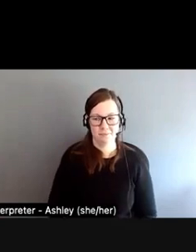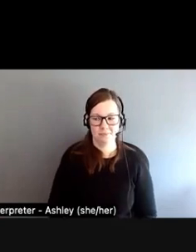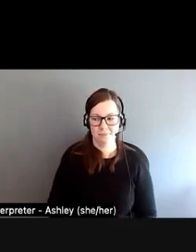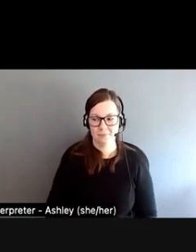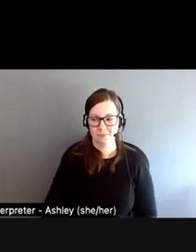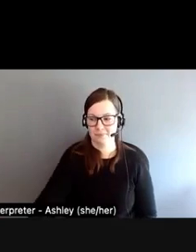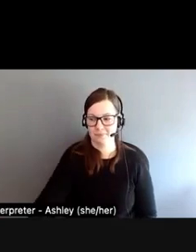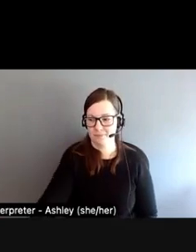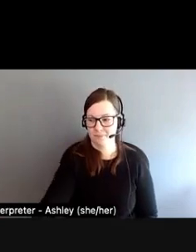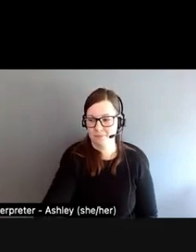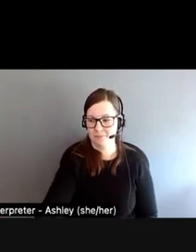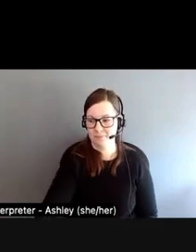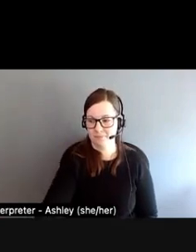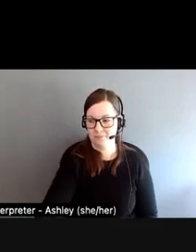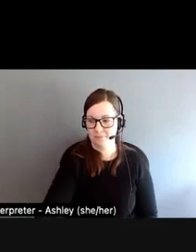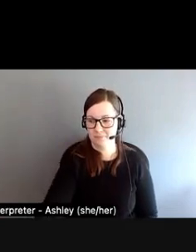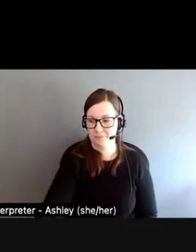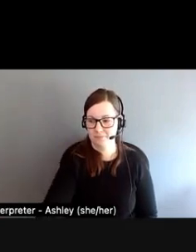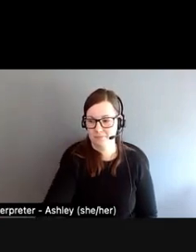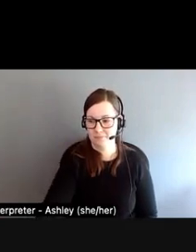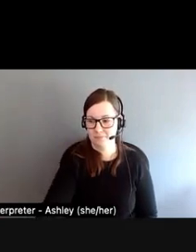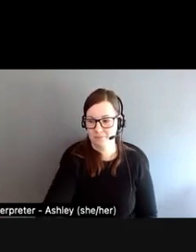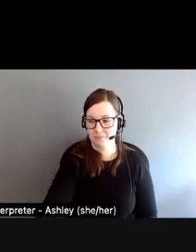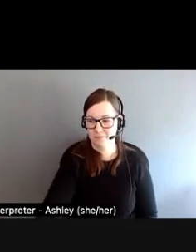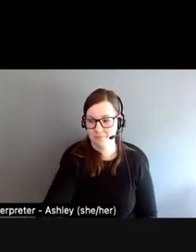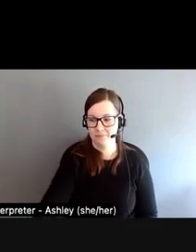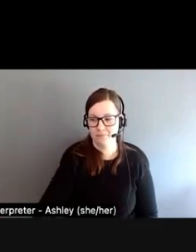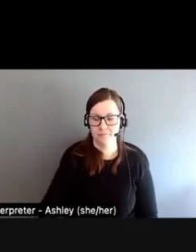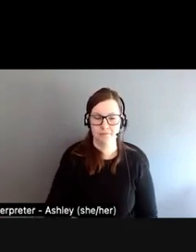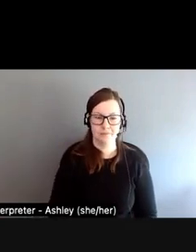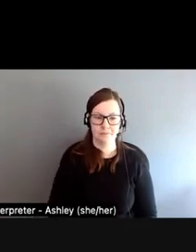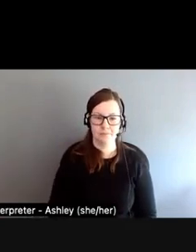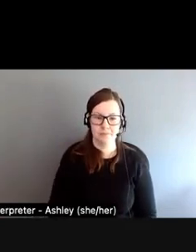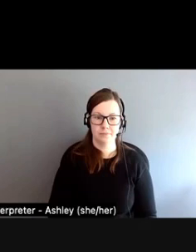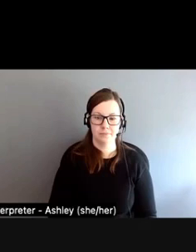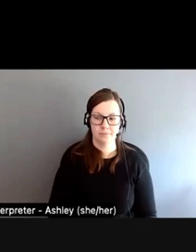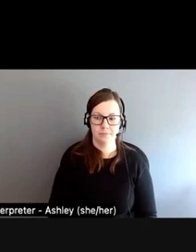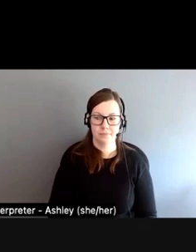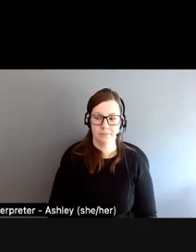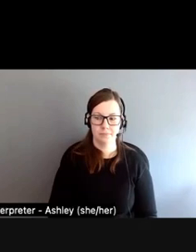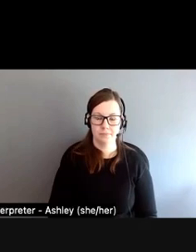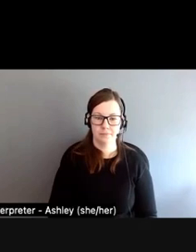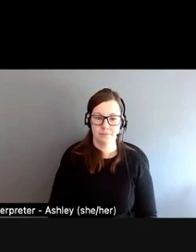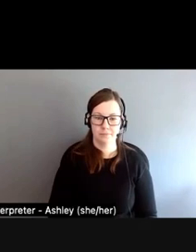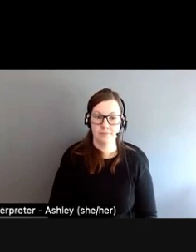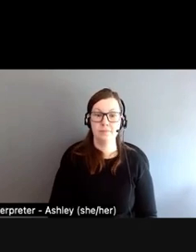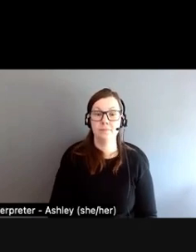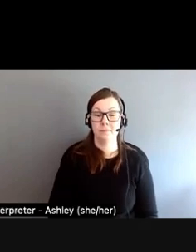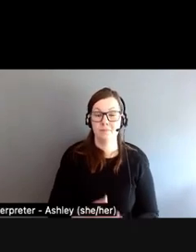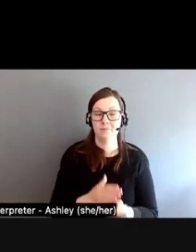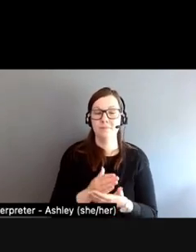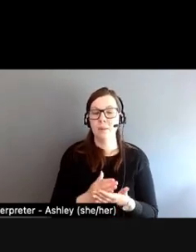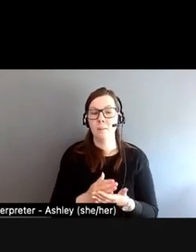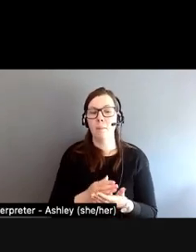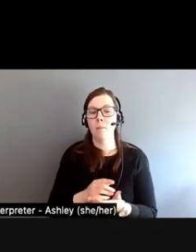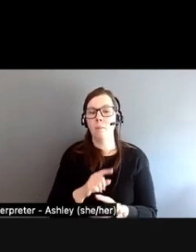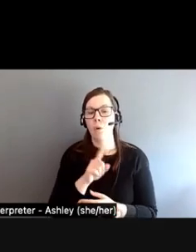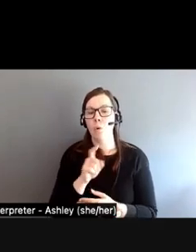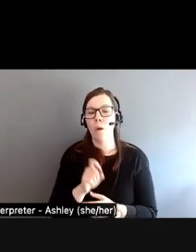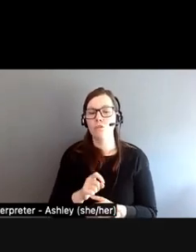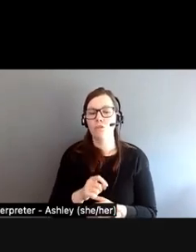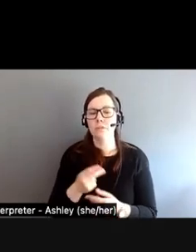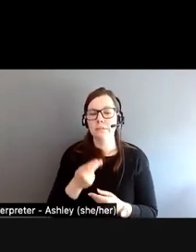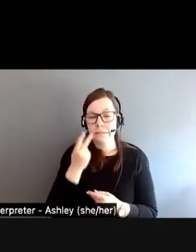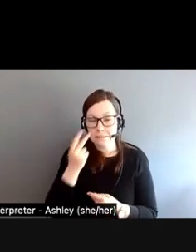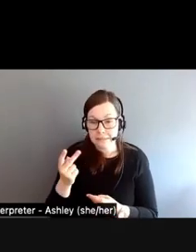so I think the questions that I noticed in the chat were all answered. Alethea, is